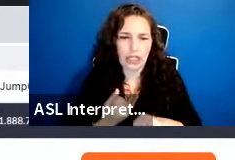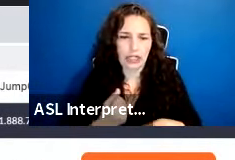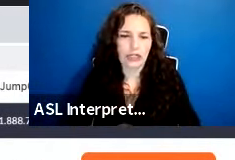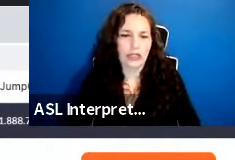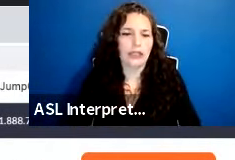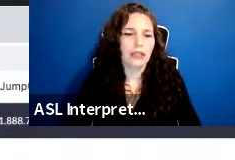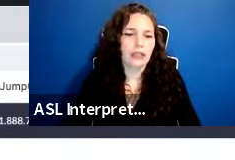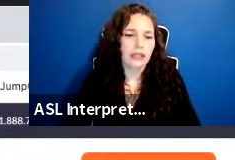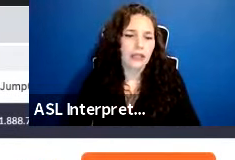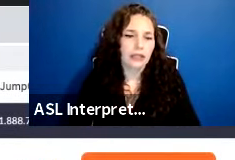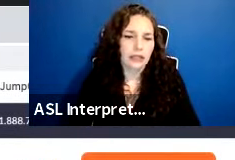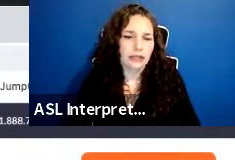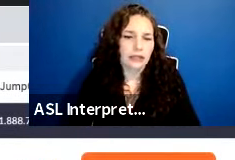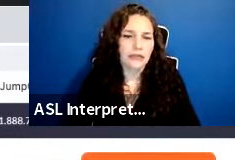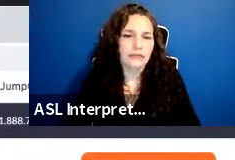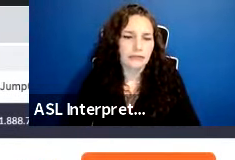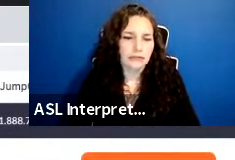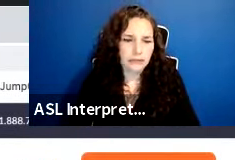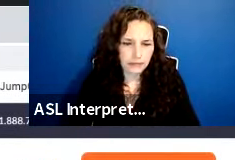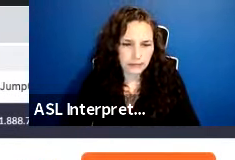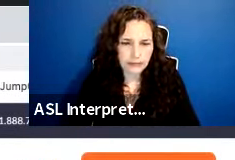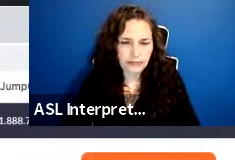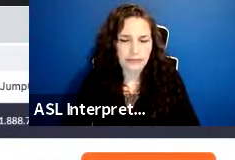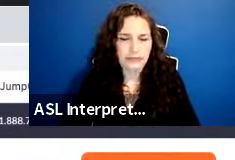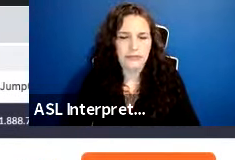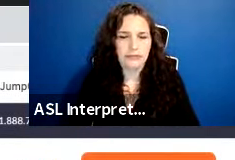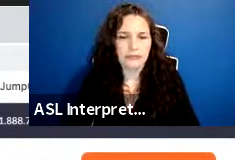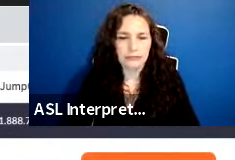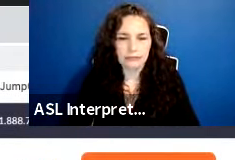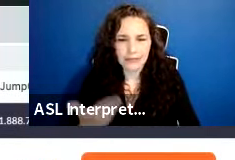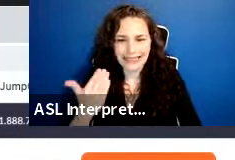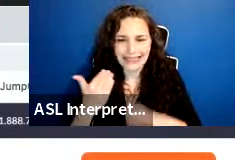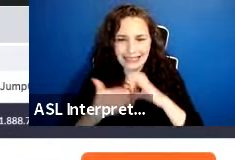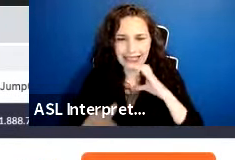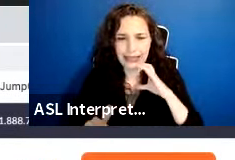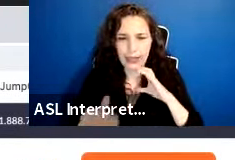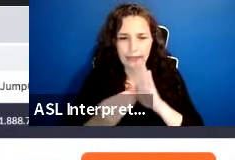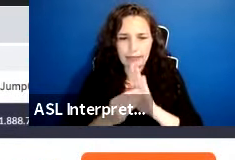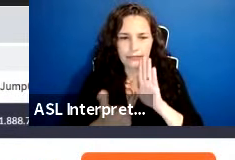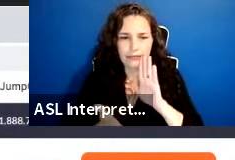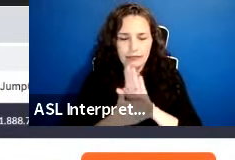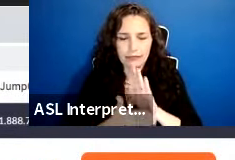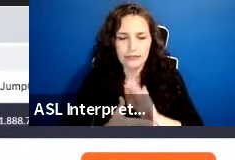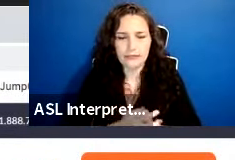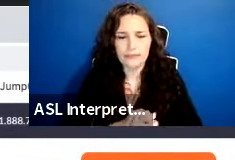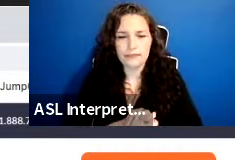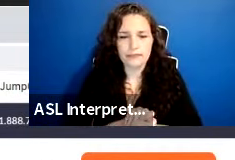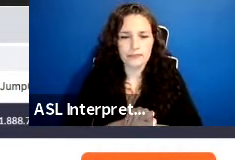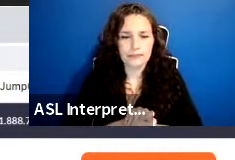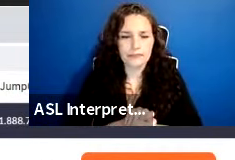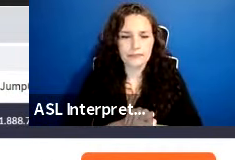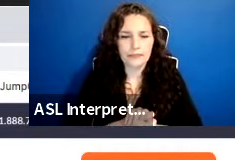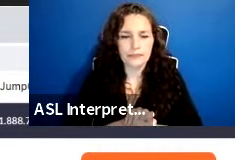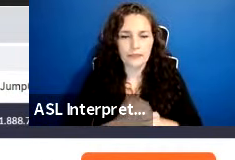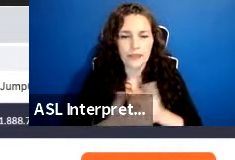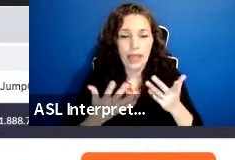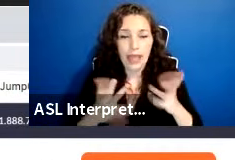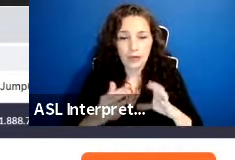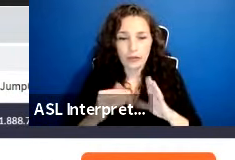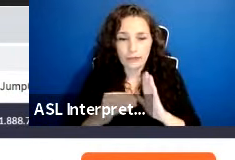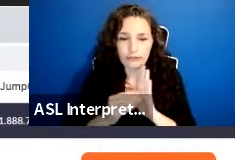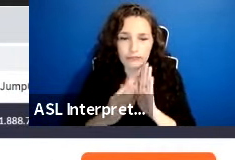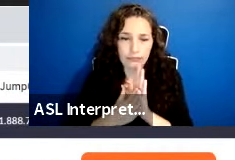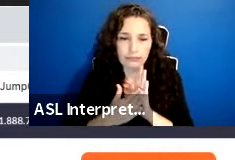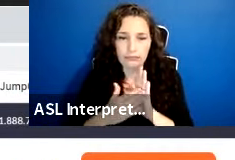quickly for you. Hit continue. And then you're going to enter your email address. And once you enter your email address and hit